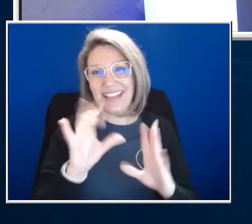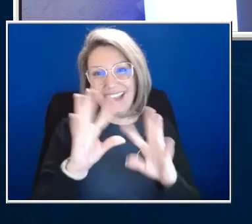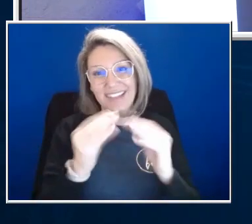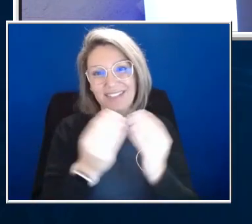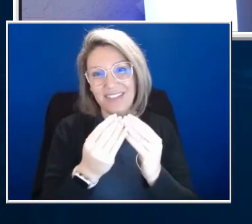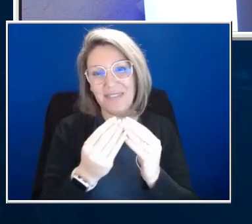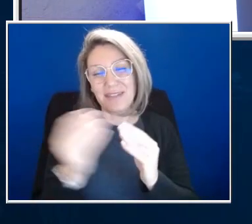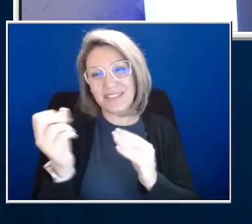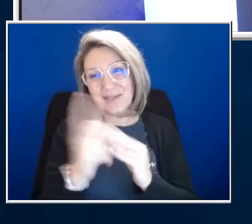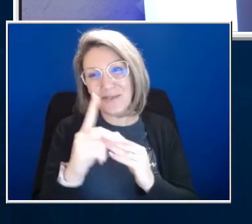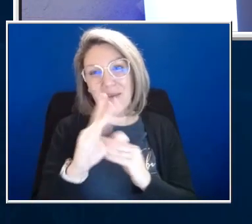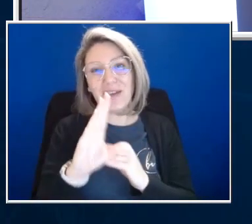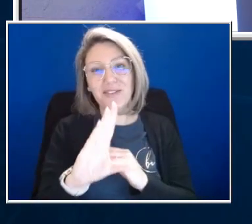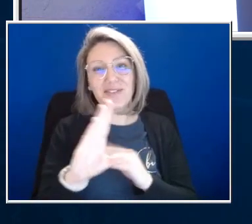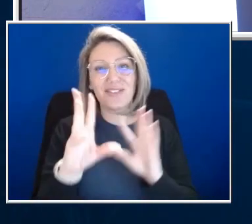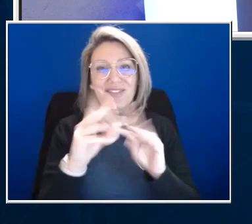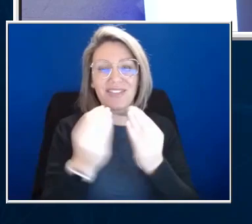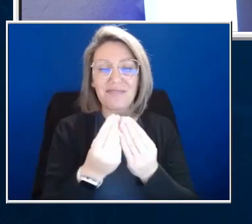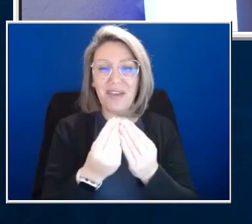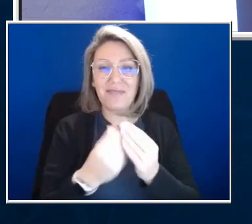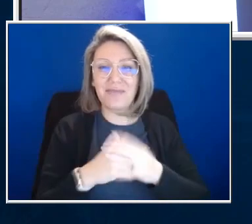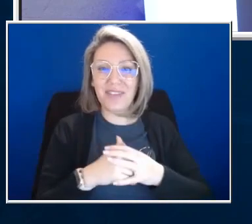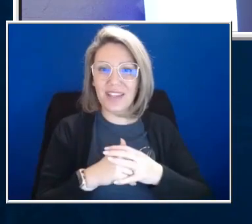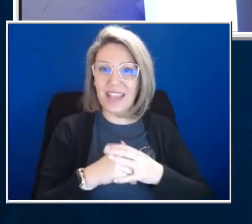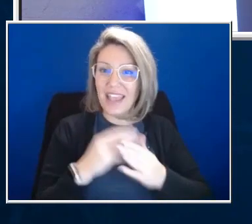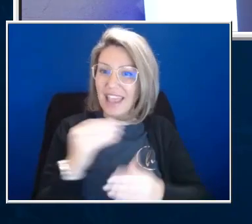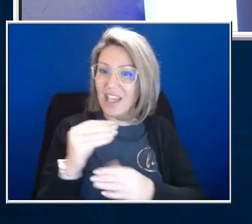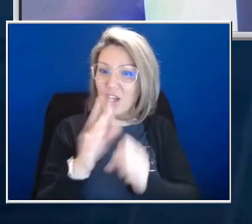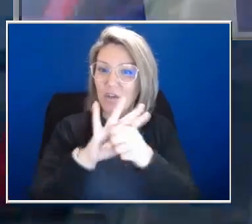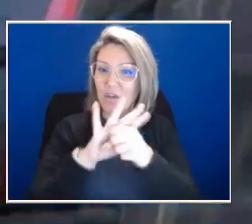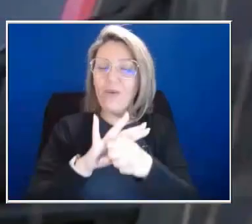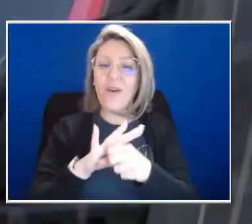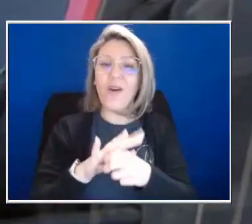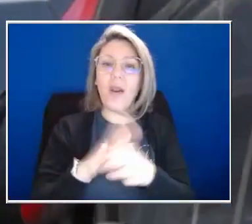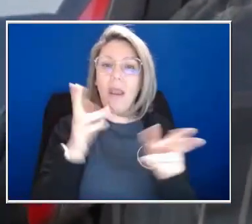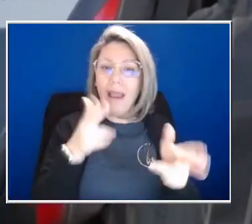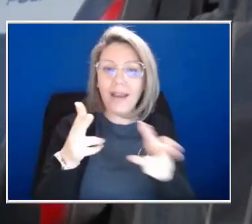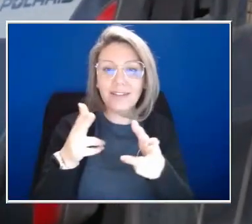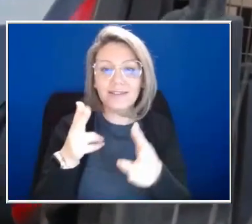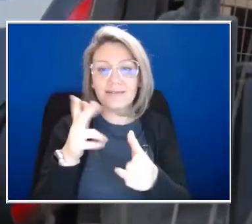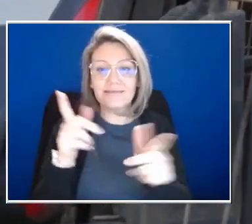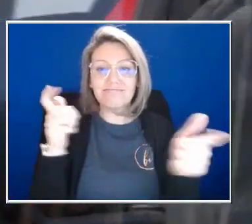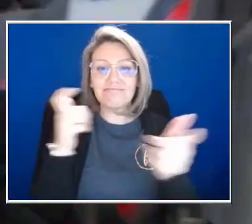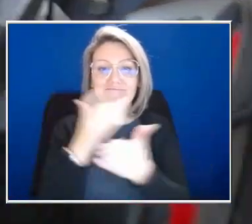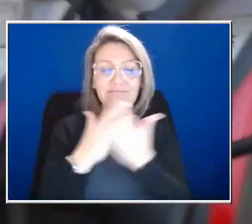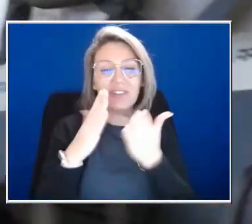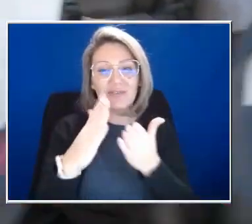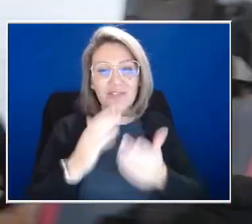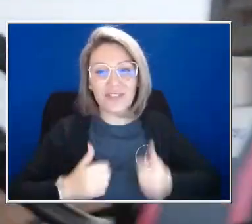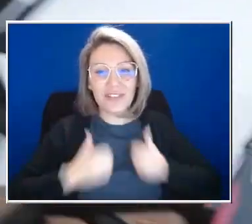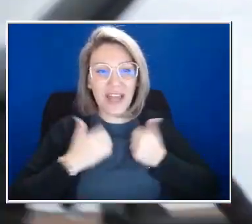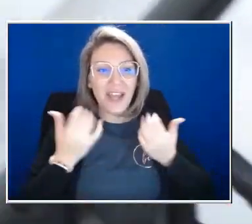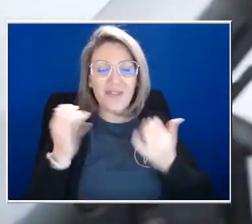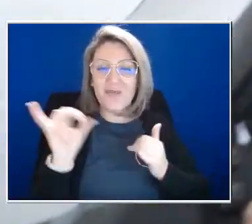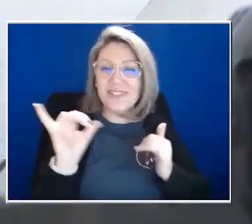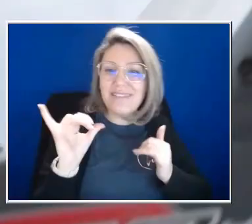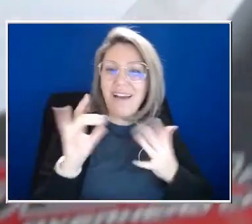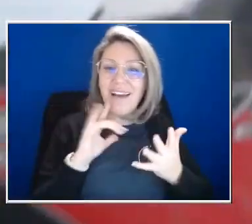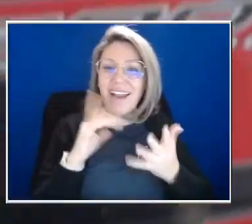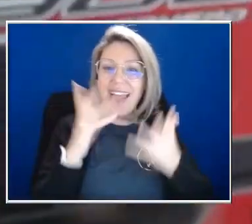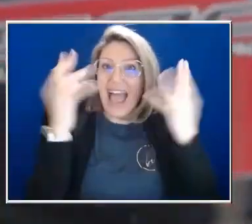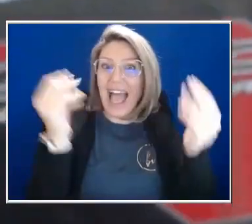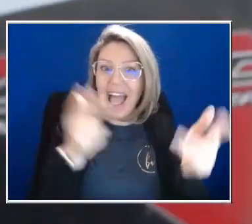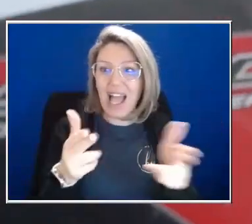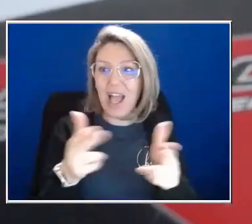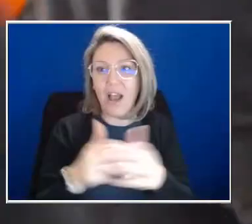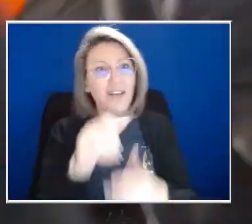that's fantastic. And then Corey, of course, hunting, a big part of your life as always. What's it like getting back out there? Oh, I